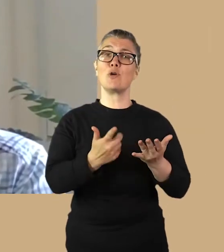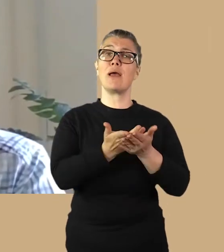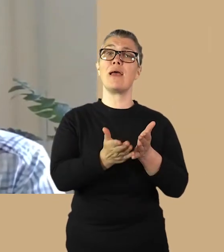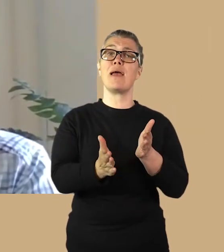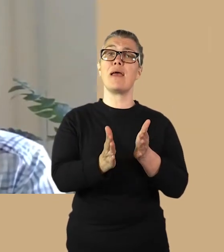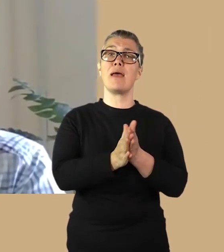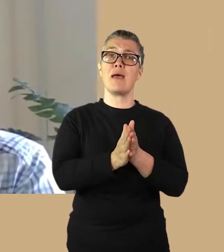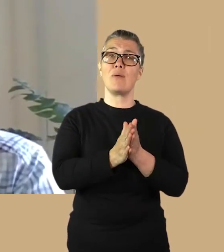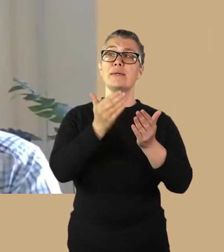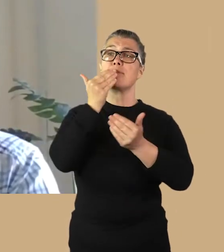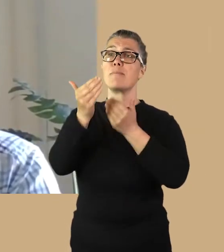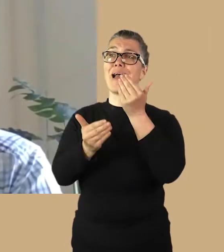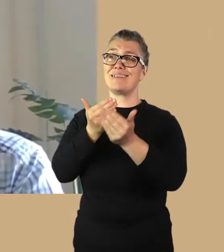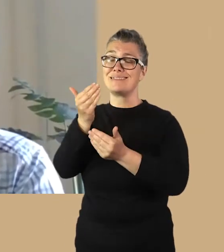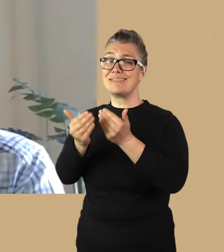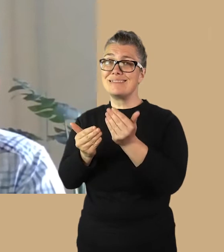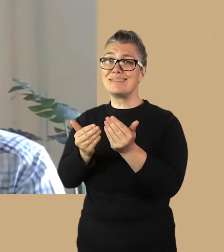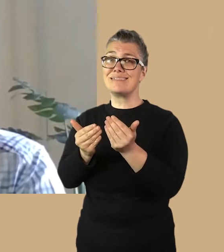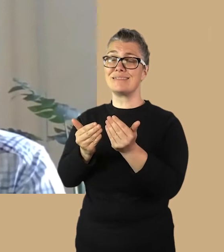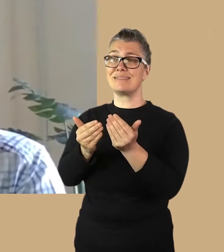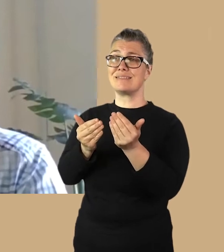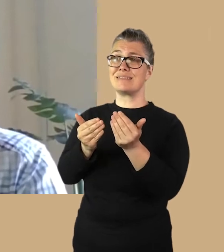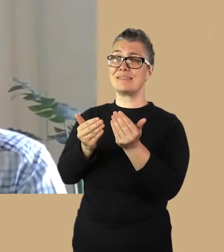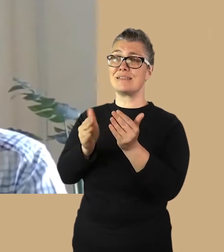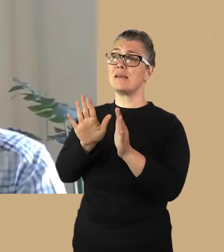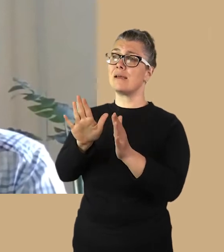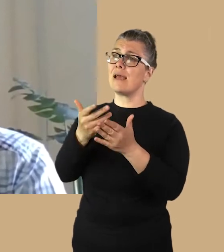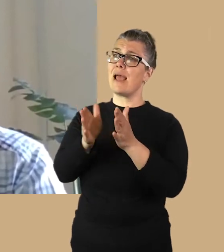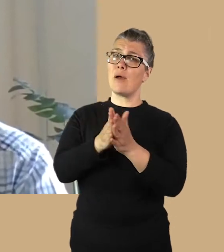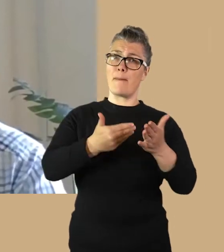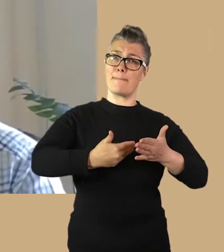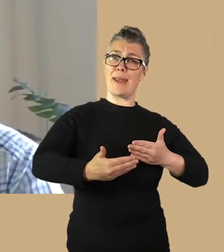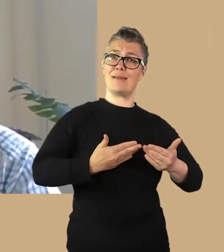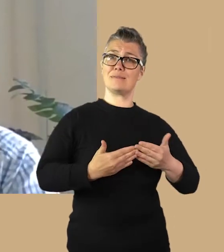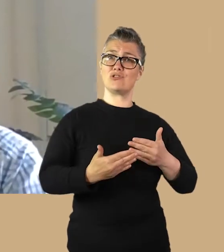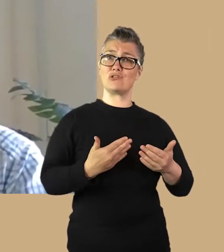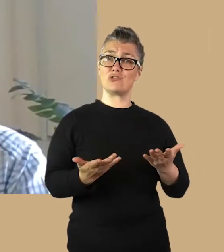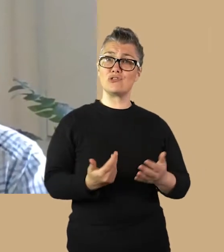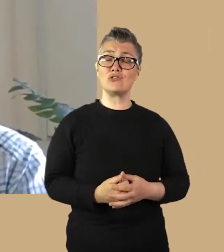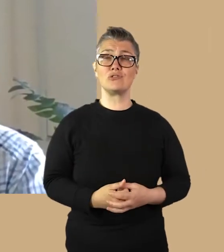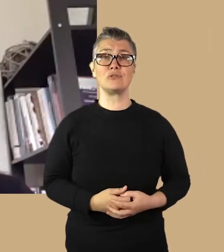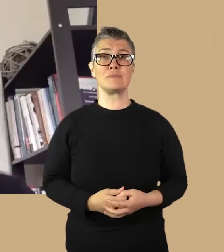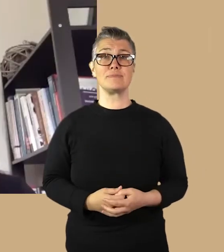you explain to these sorts of parents how to manage this?